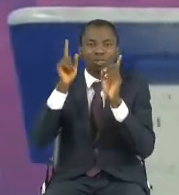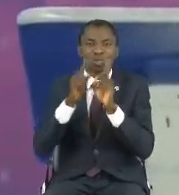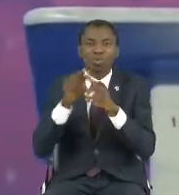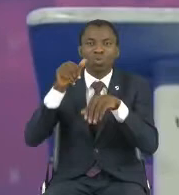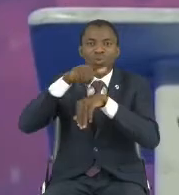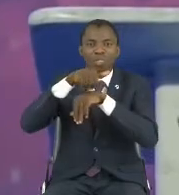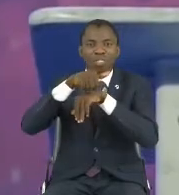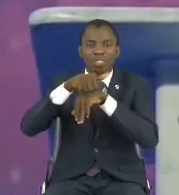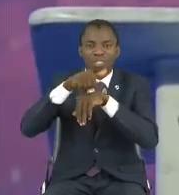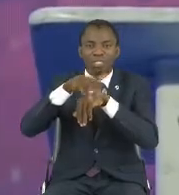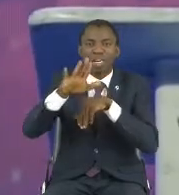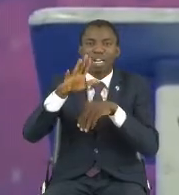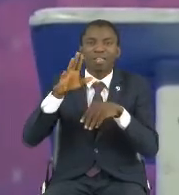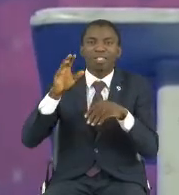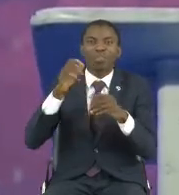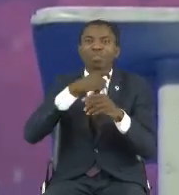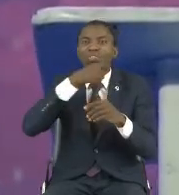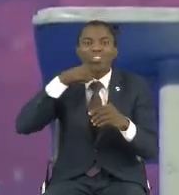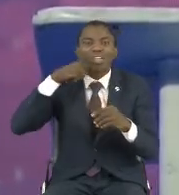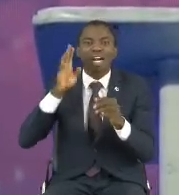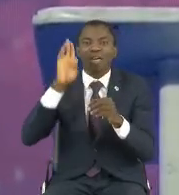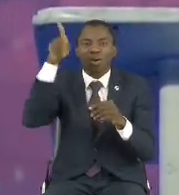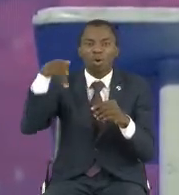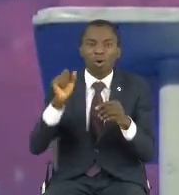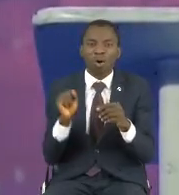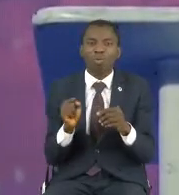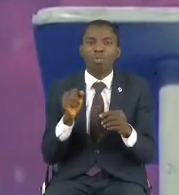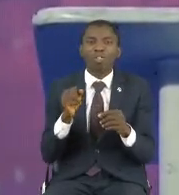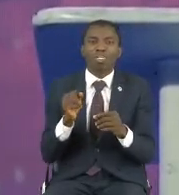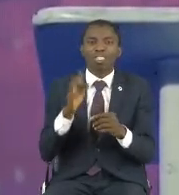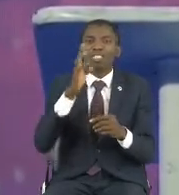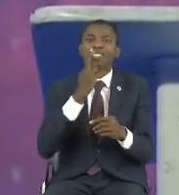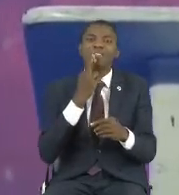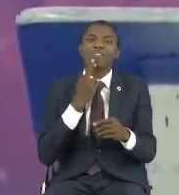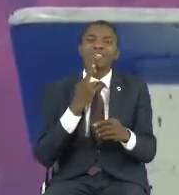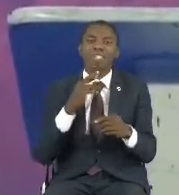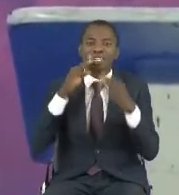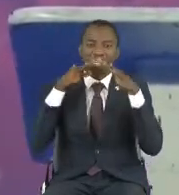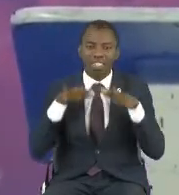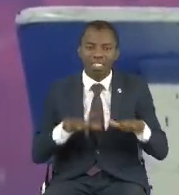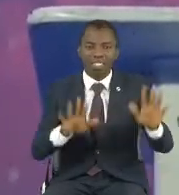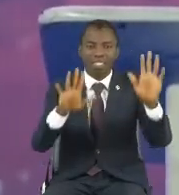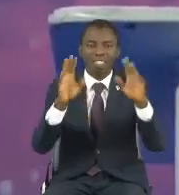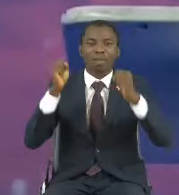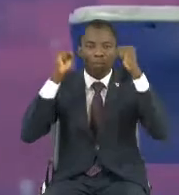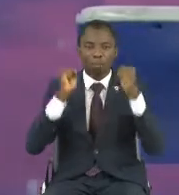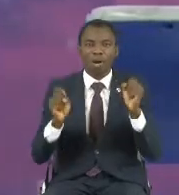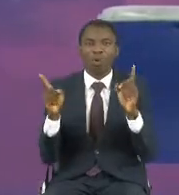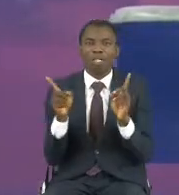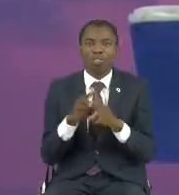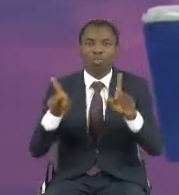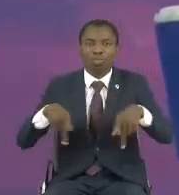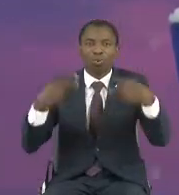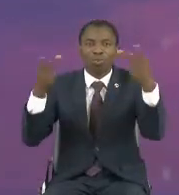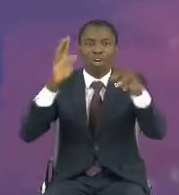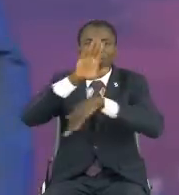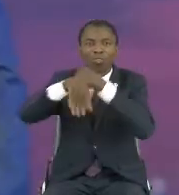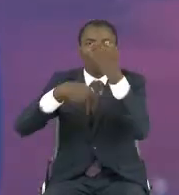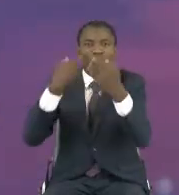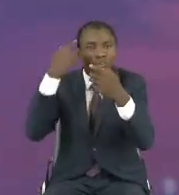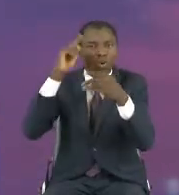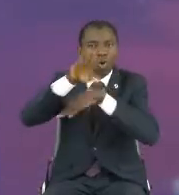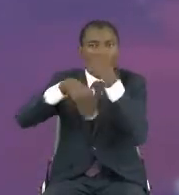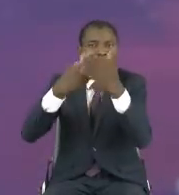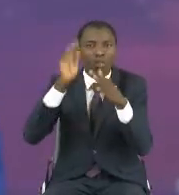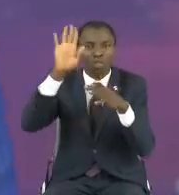your Red Sea in front of you, all power. Power to provide for all your need,